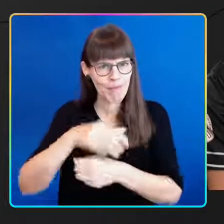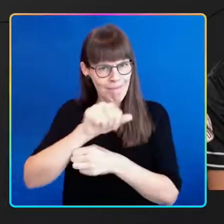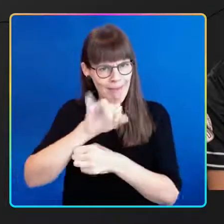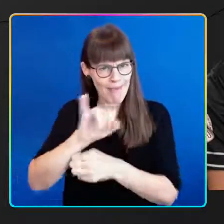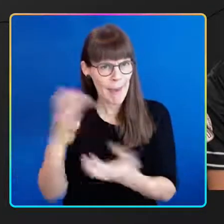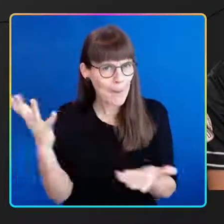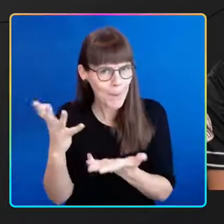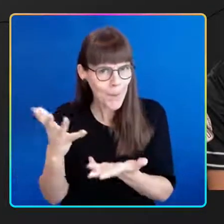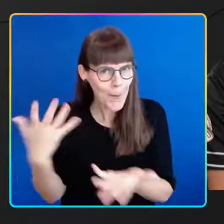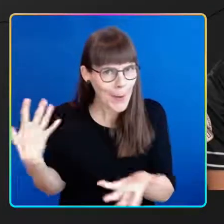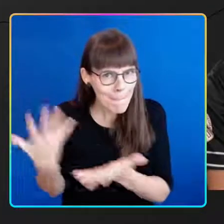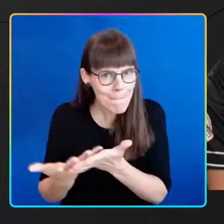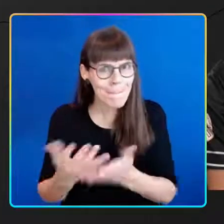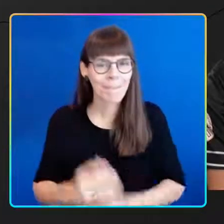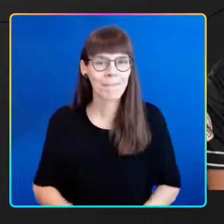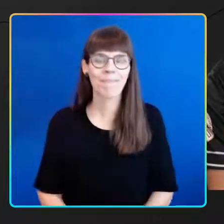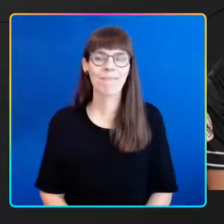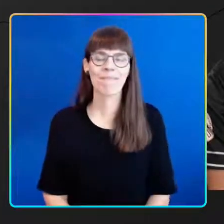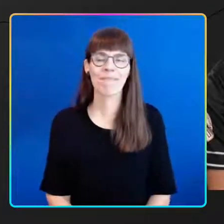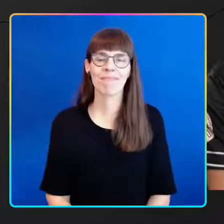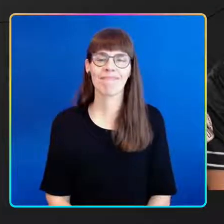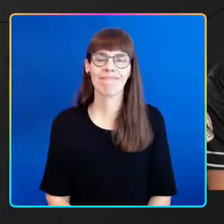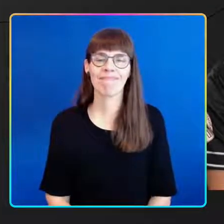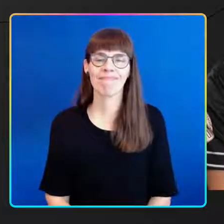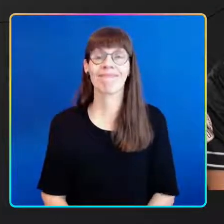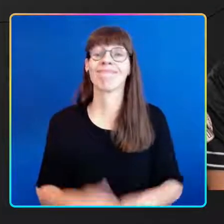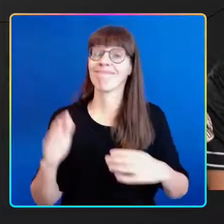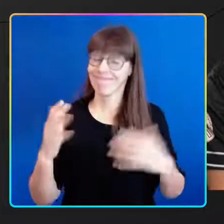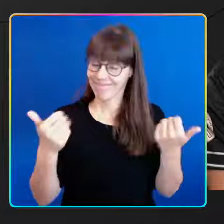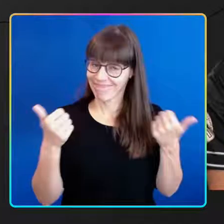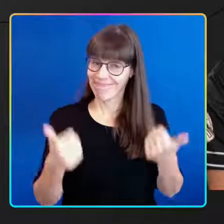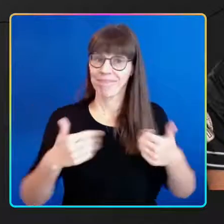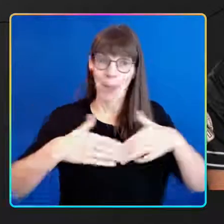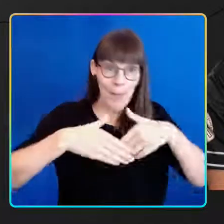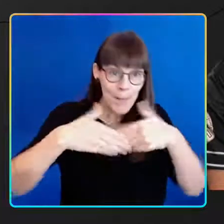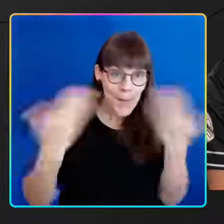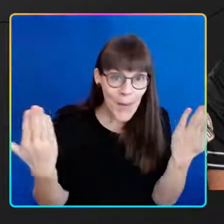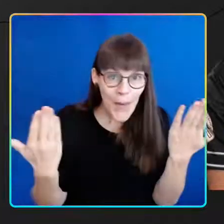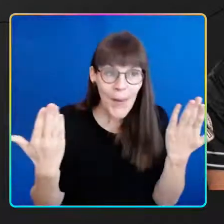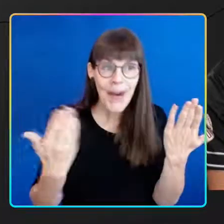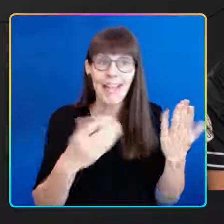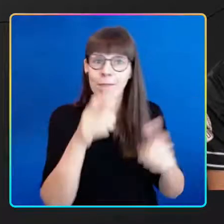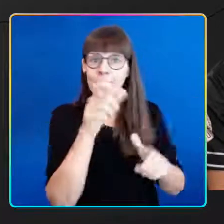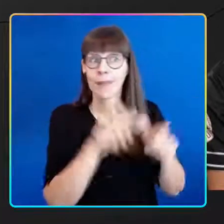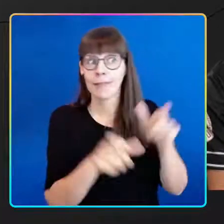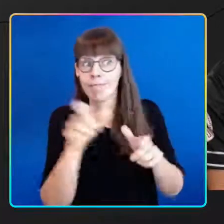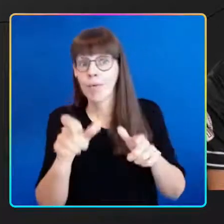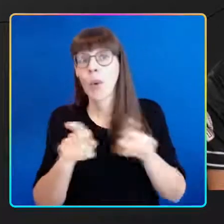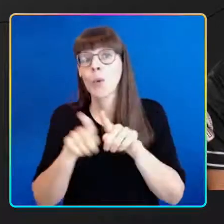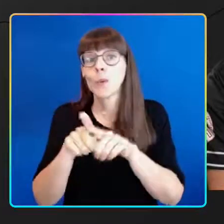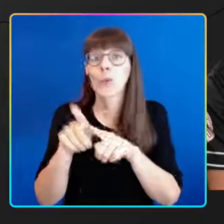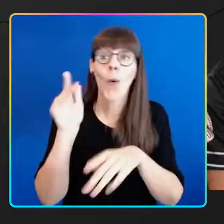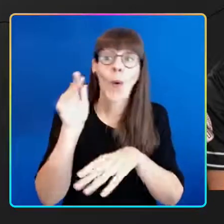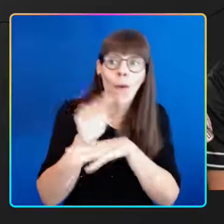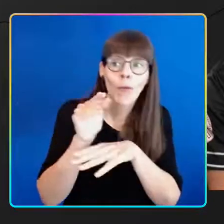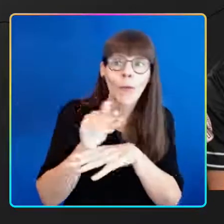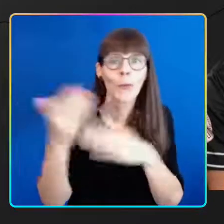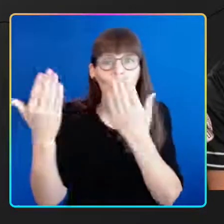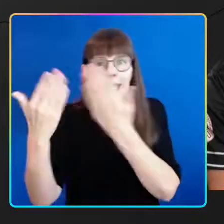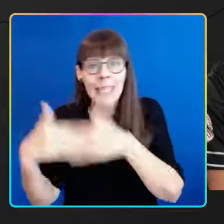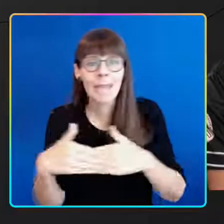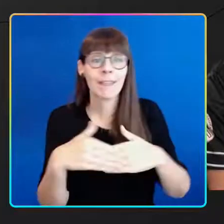Okay, so yes, first thing, good morning for those that are in the morning, and good afternoon or evening for those that are in